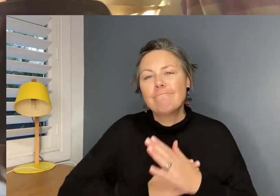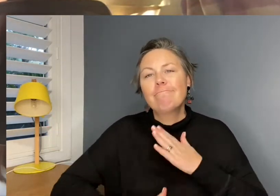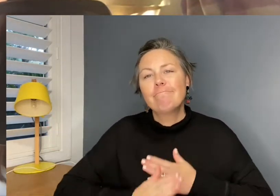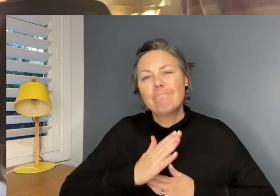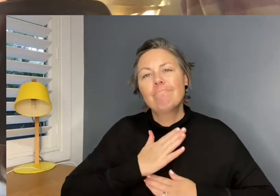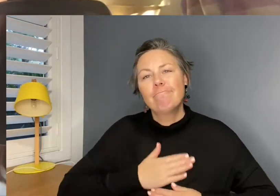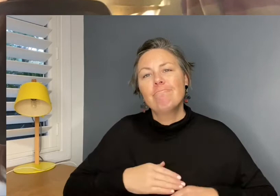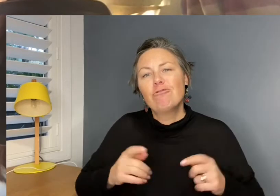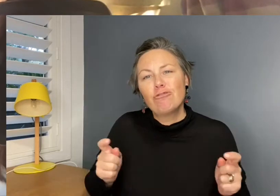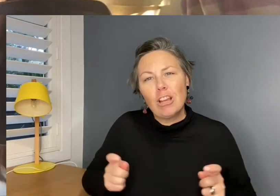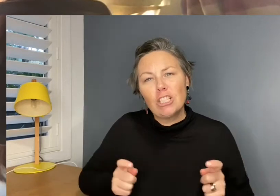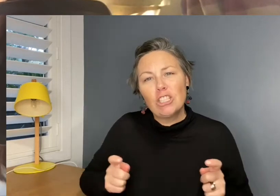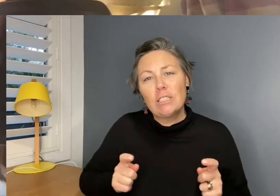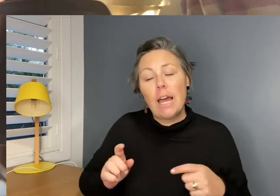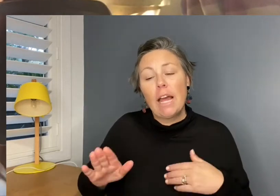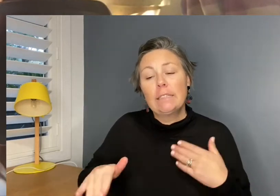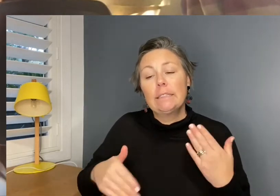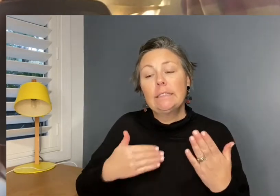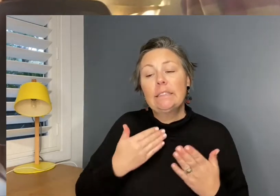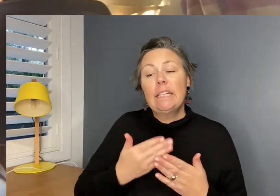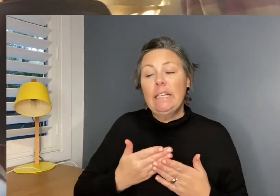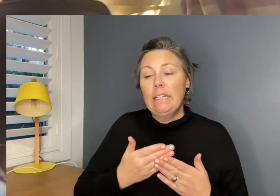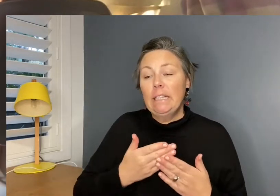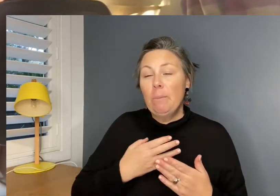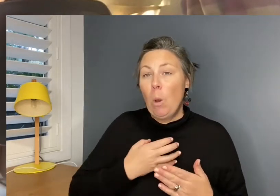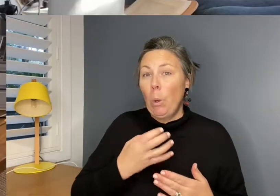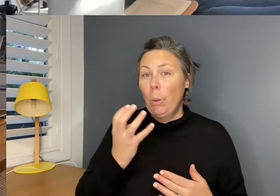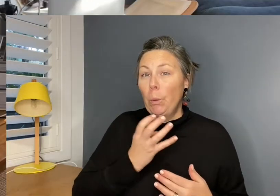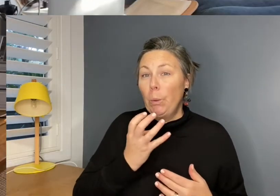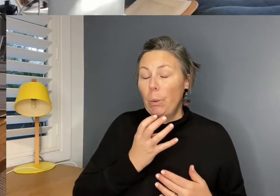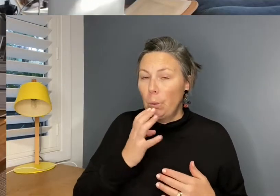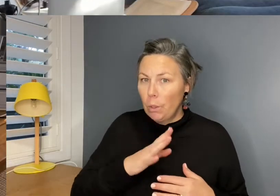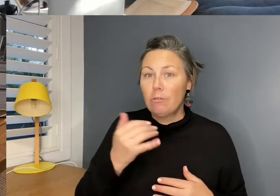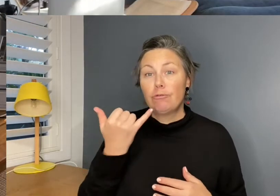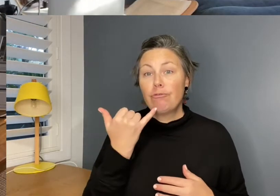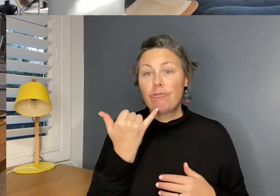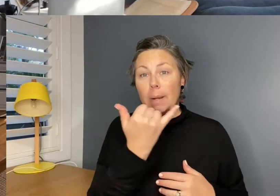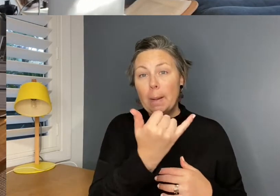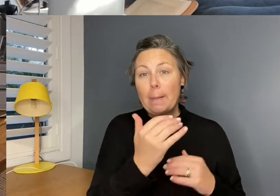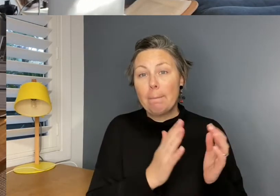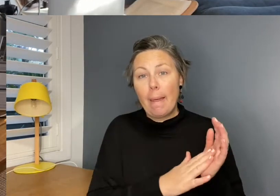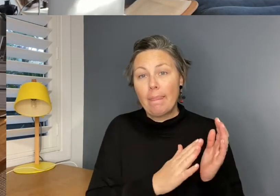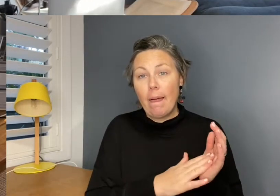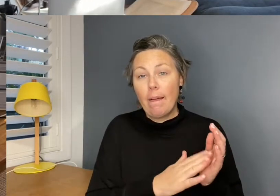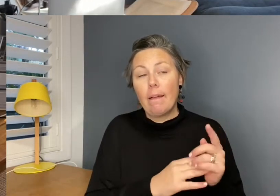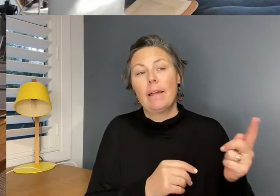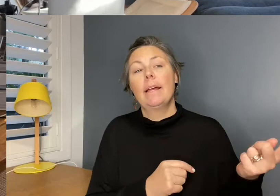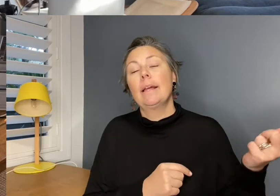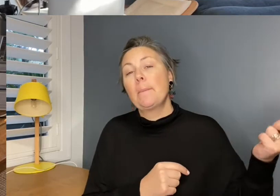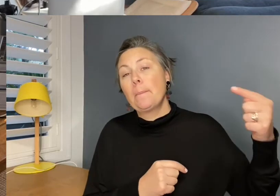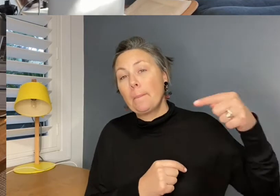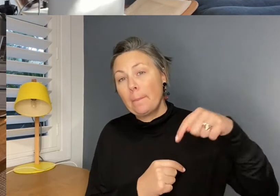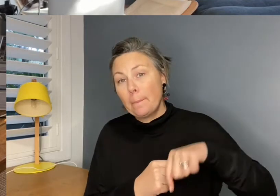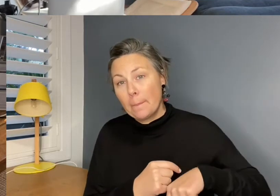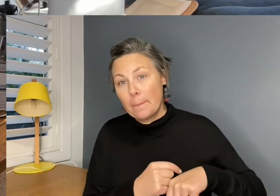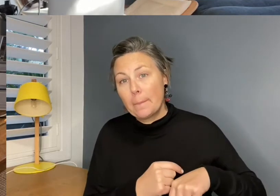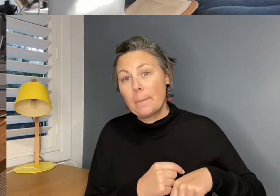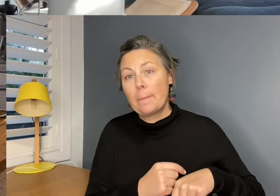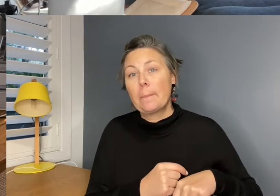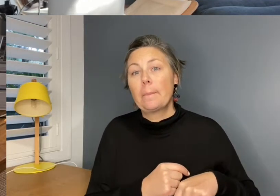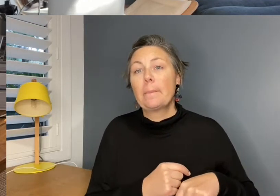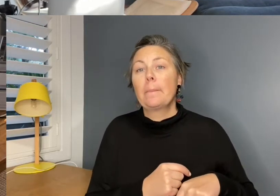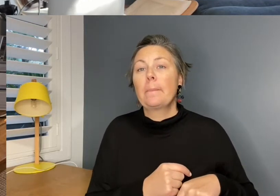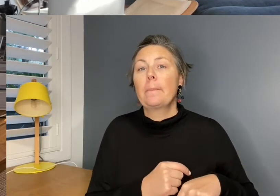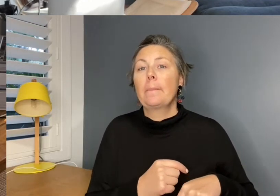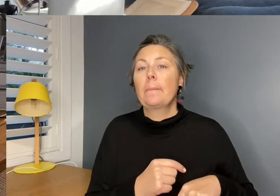cuddled and rode through the contractions until they got a little bit more intense. Then we called my mum. She came over to